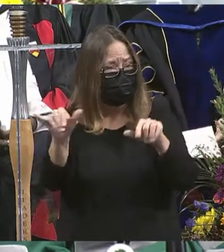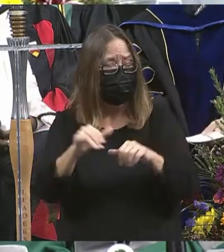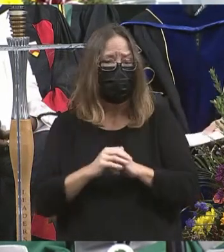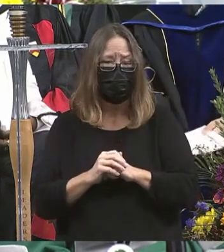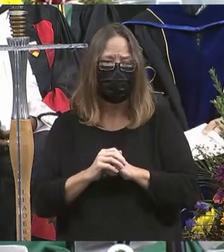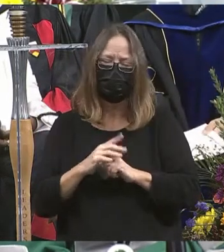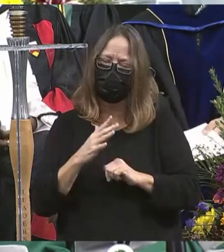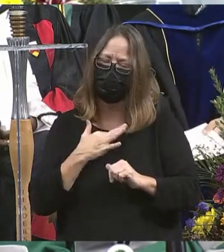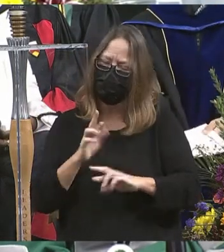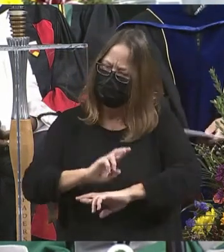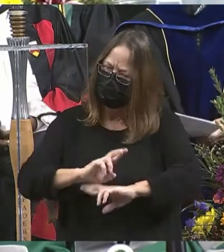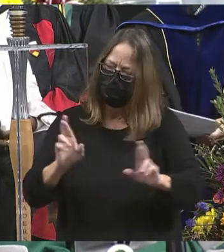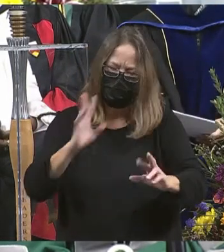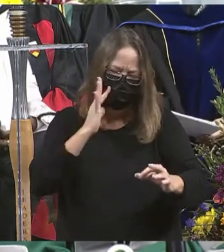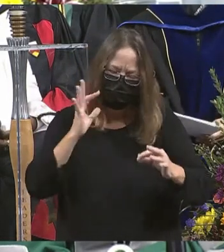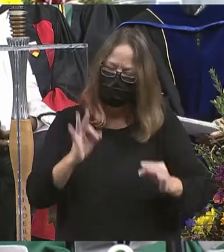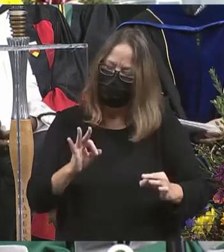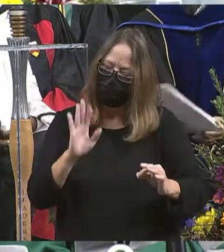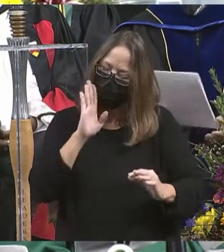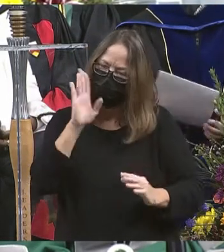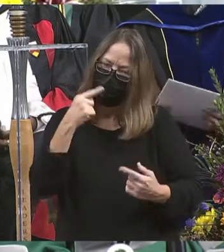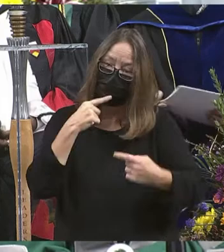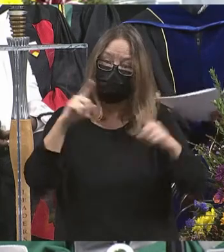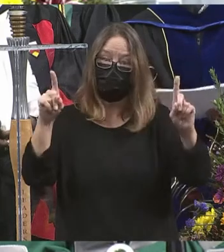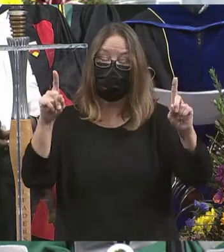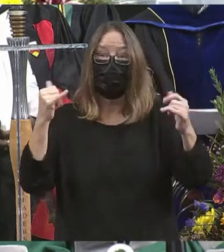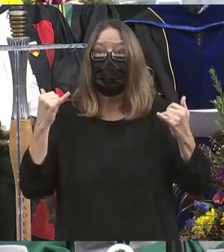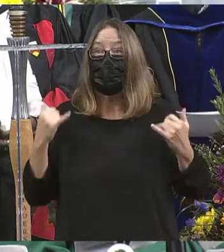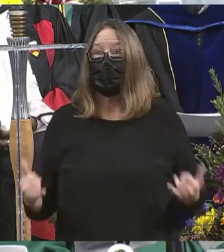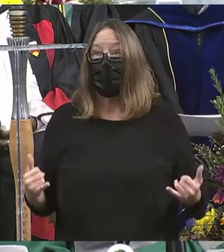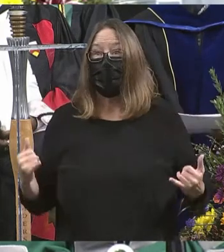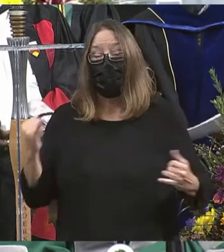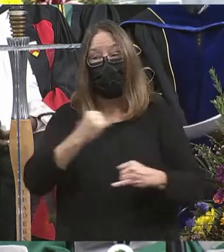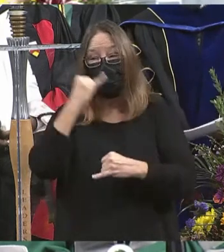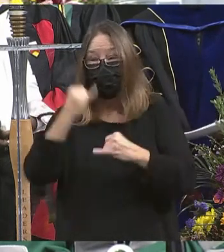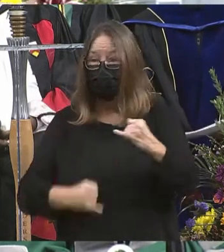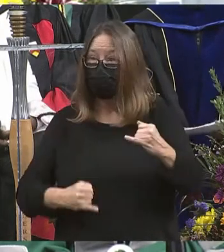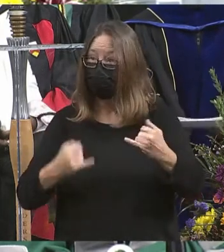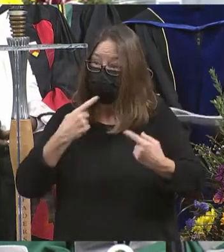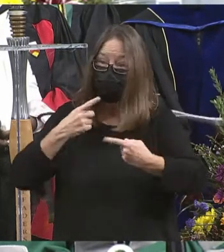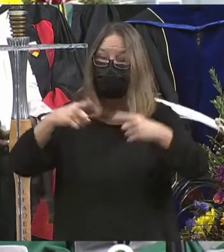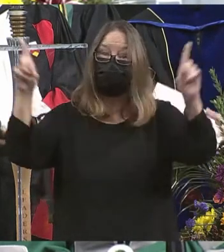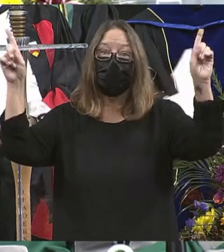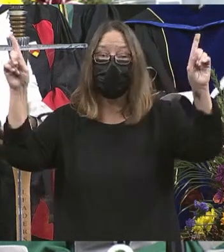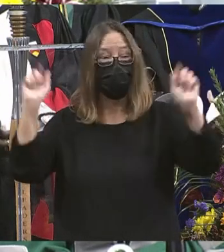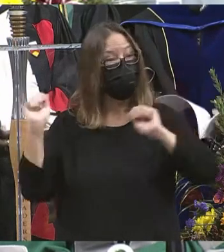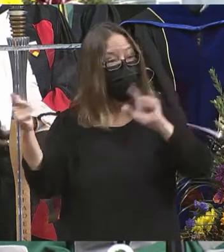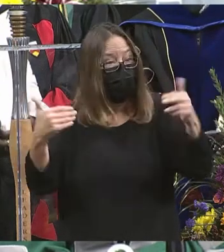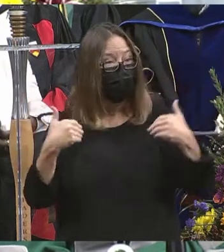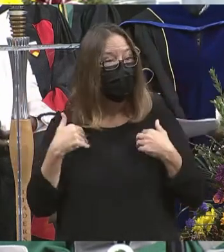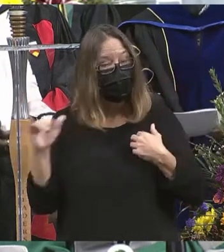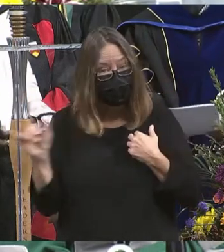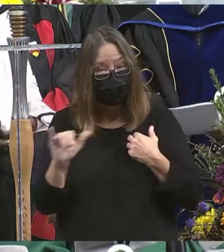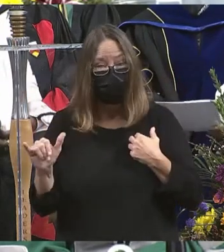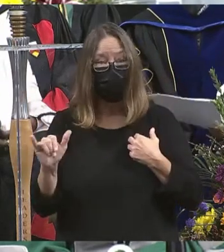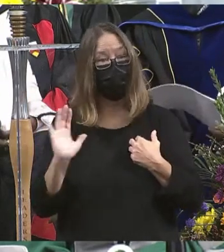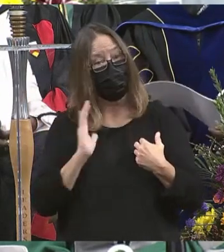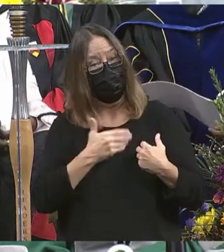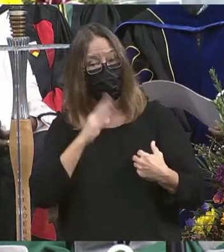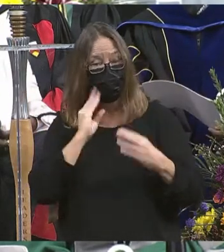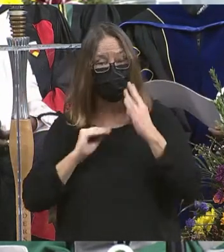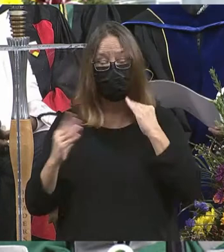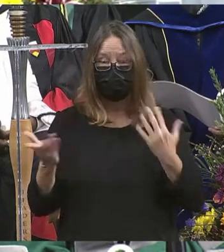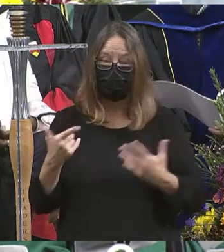was determined I would do this, and now, finally, I have. We all have. And because of our experiences here at